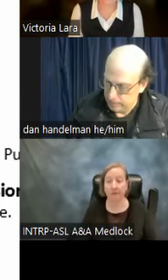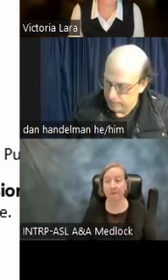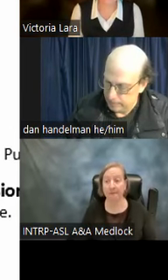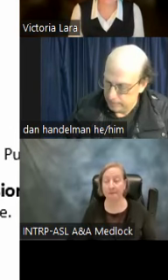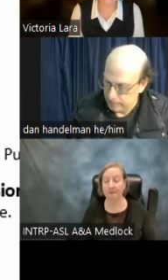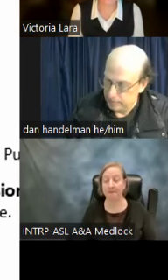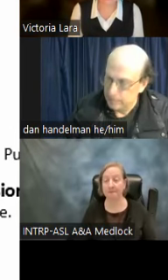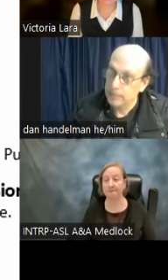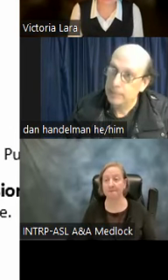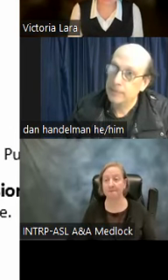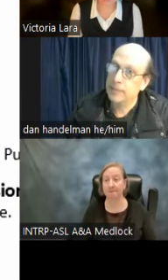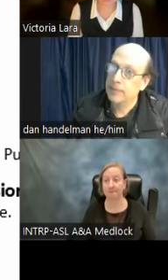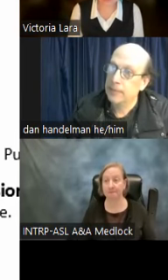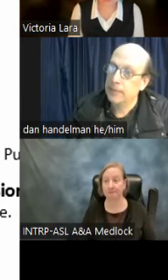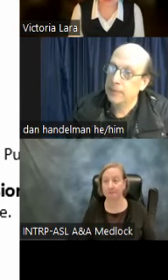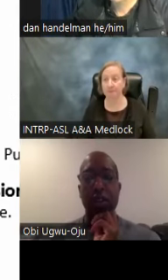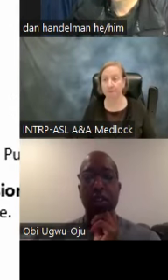Yes,